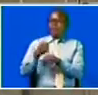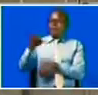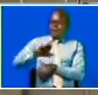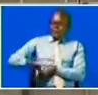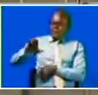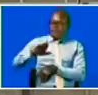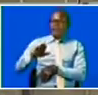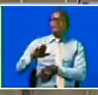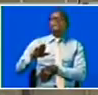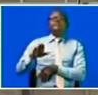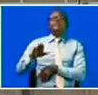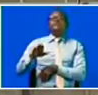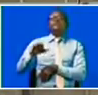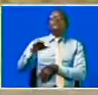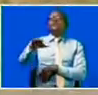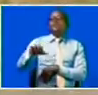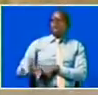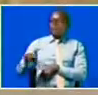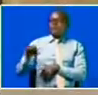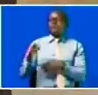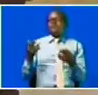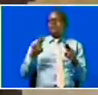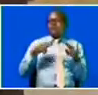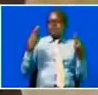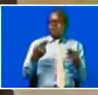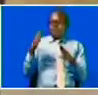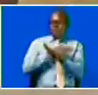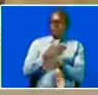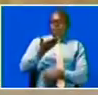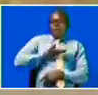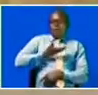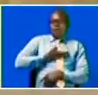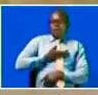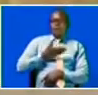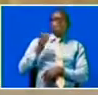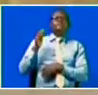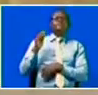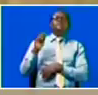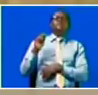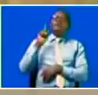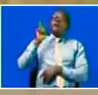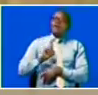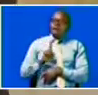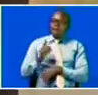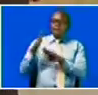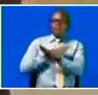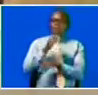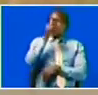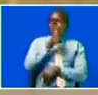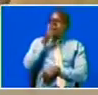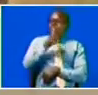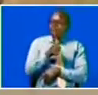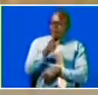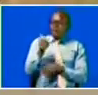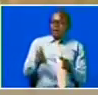estate's vibrant transport unit. Hiyo land yote ilikuwa Kenyatta, na hata hii barabara ilikuwa private kulingana na vile